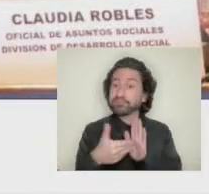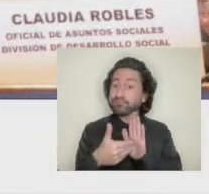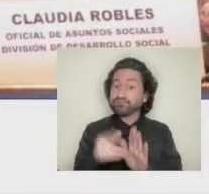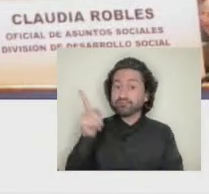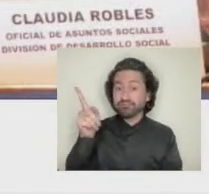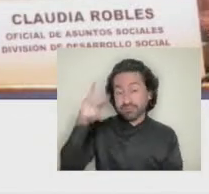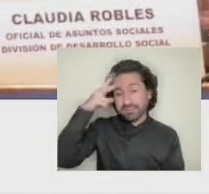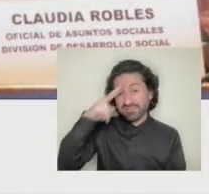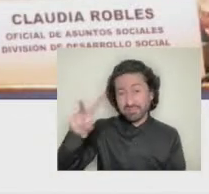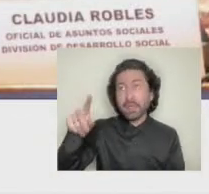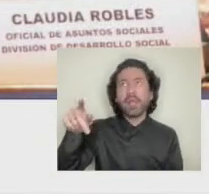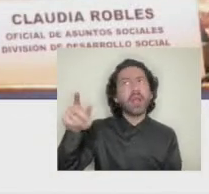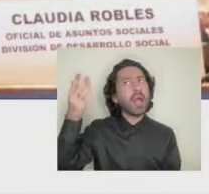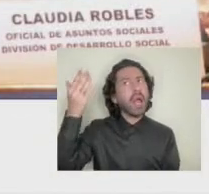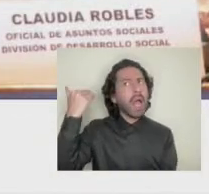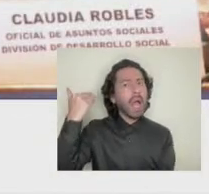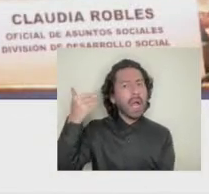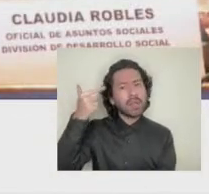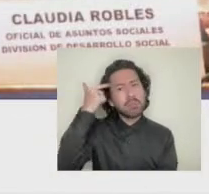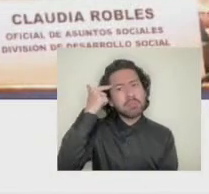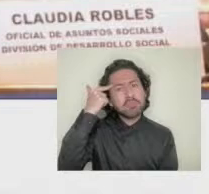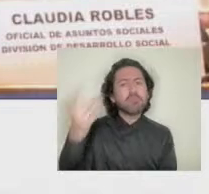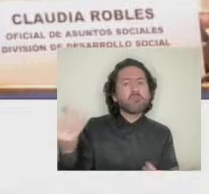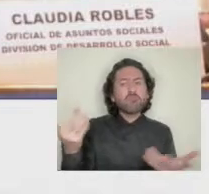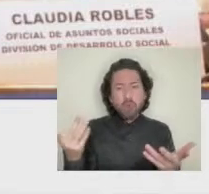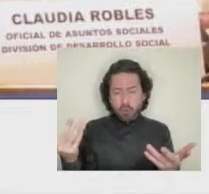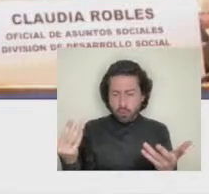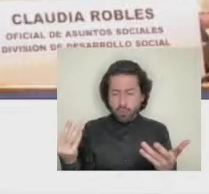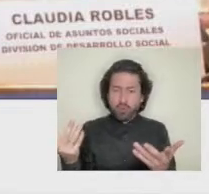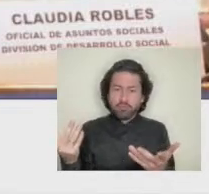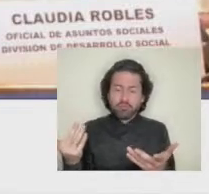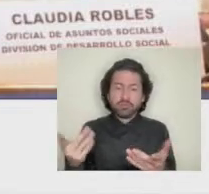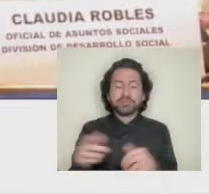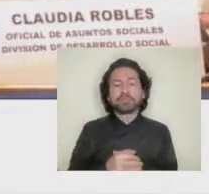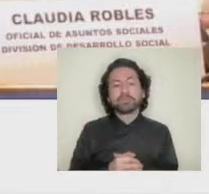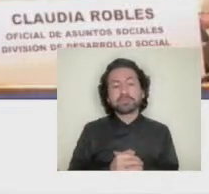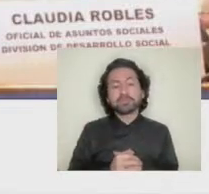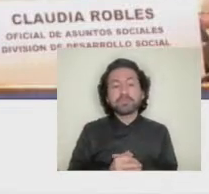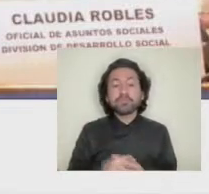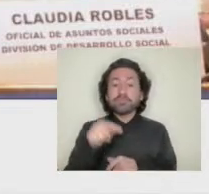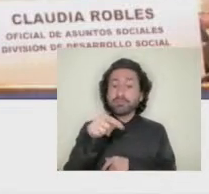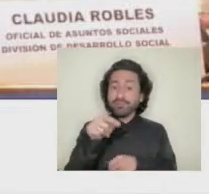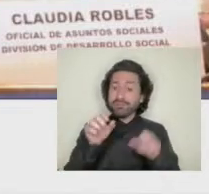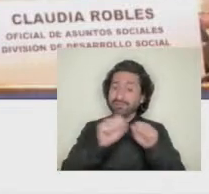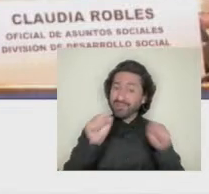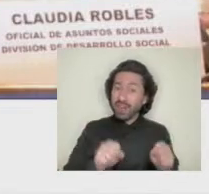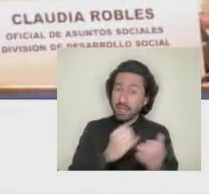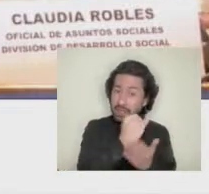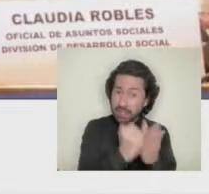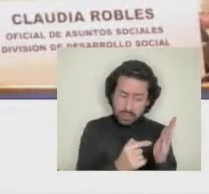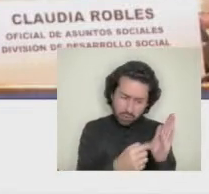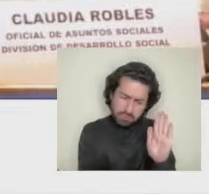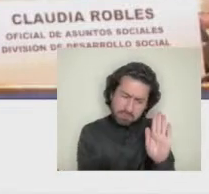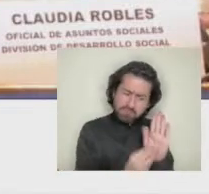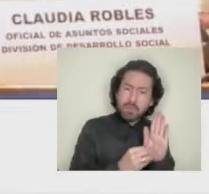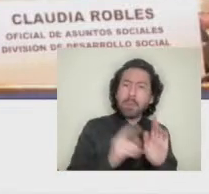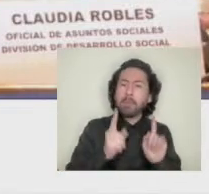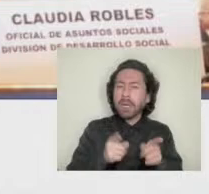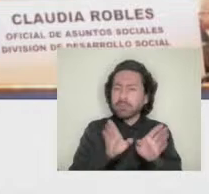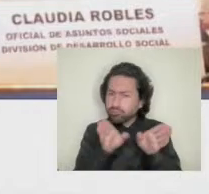example, in Mexico, that was the design at the beginning of the universal pension system. The design of pension systems